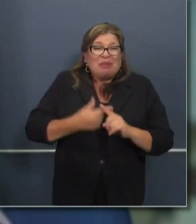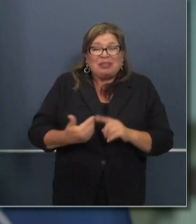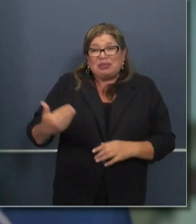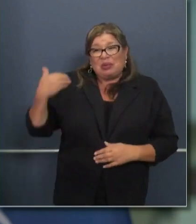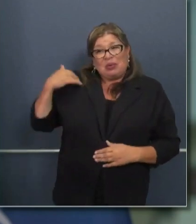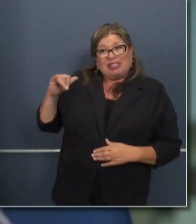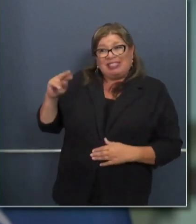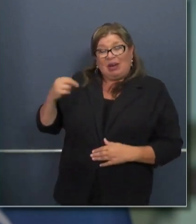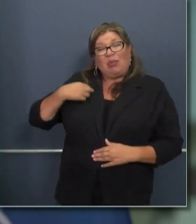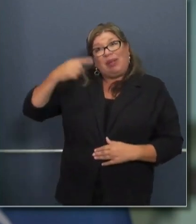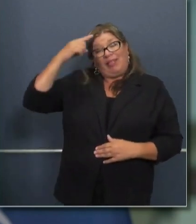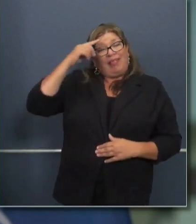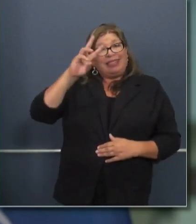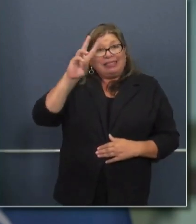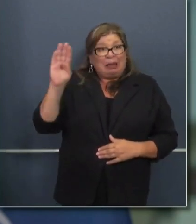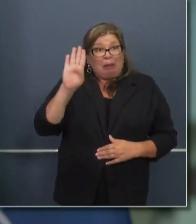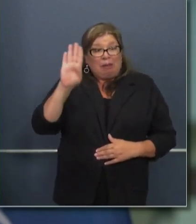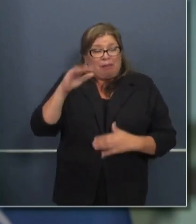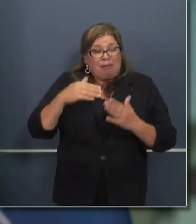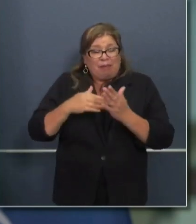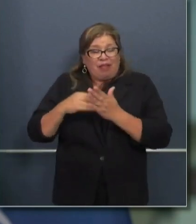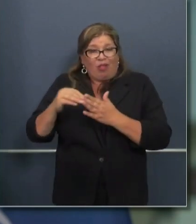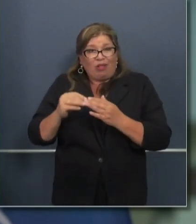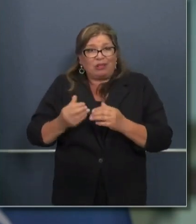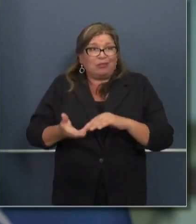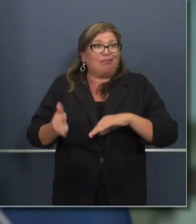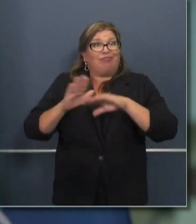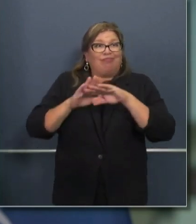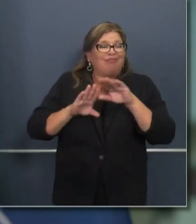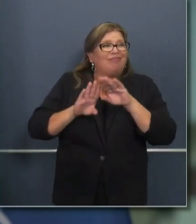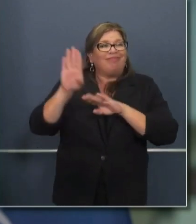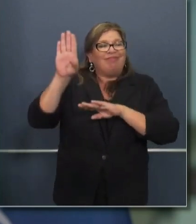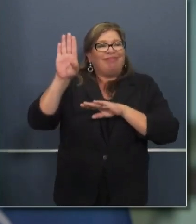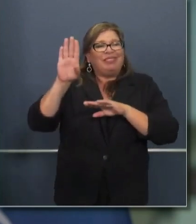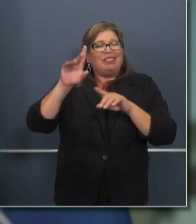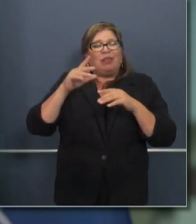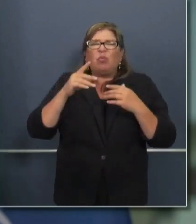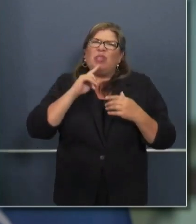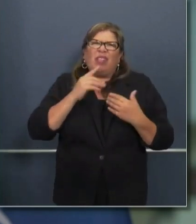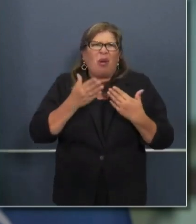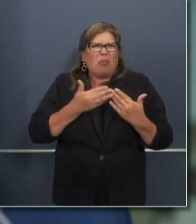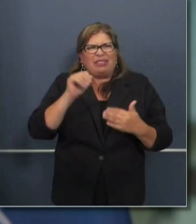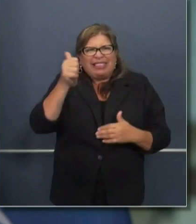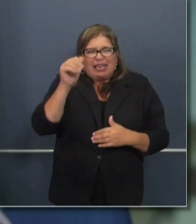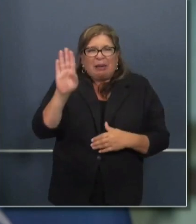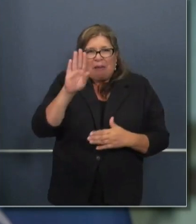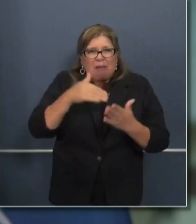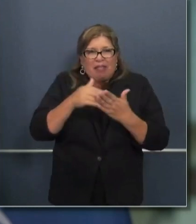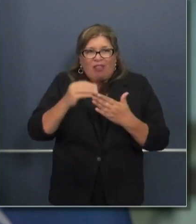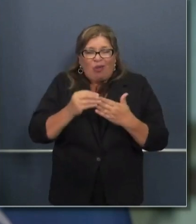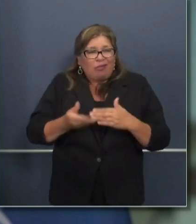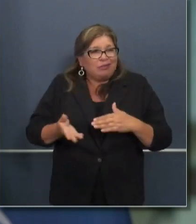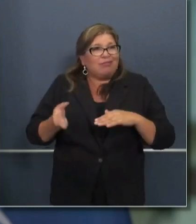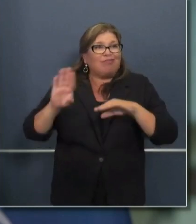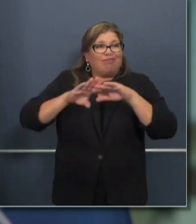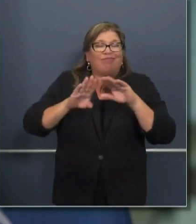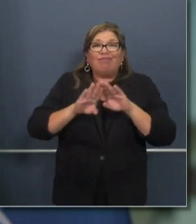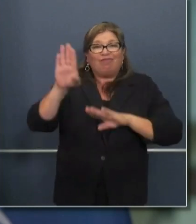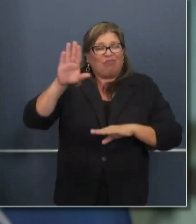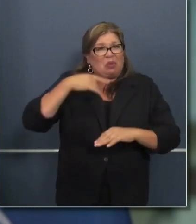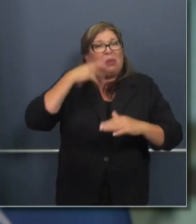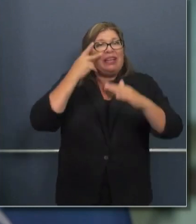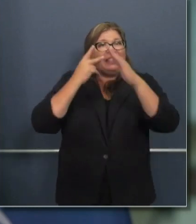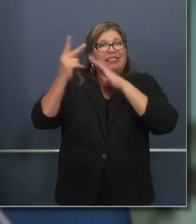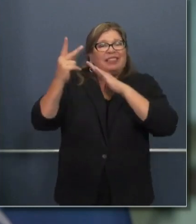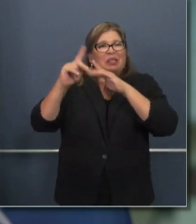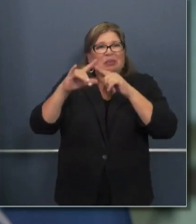we were projecting $6 billion surplus, which candidly was closer to $10 billion. We unfortunately